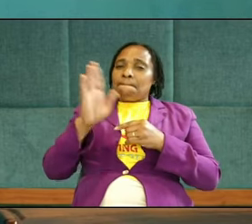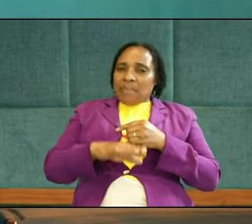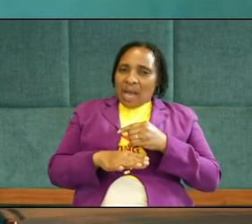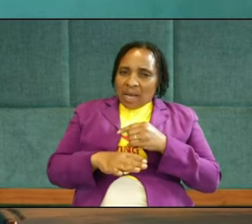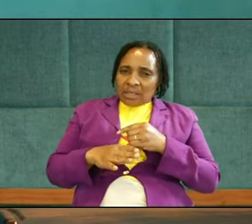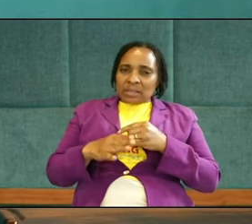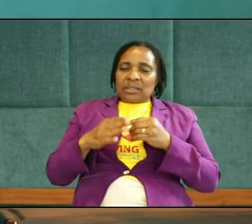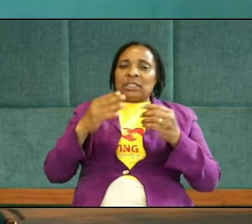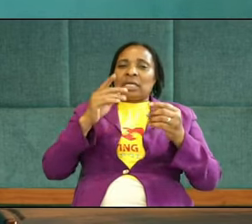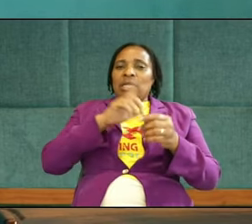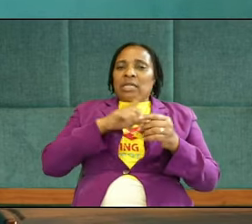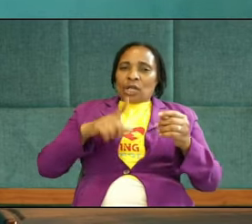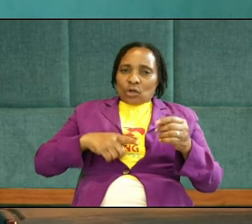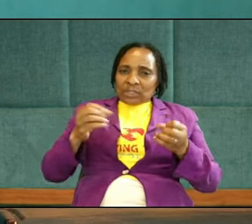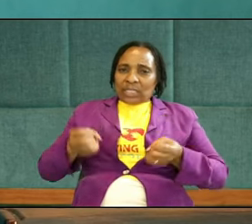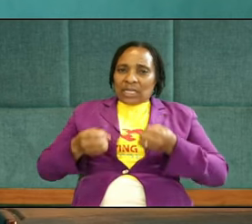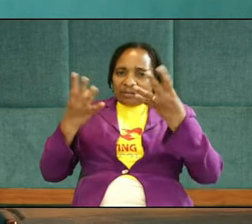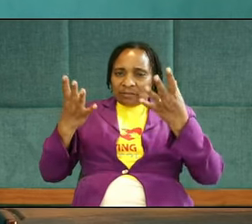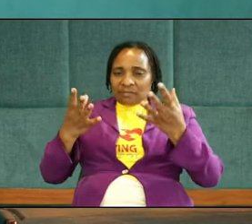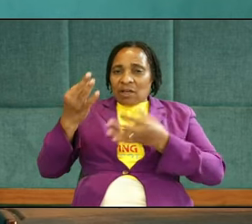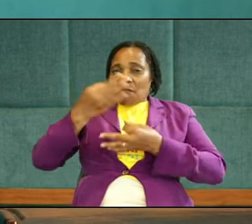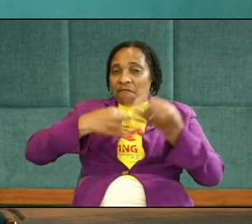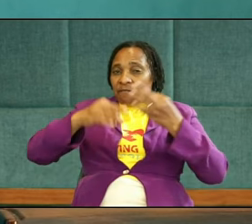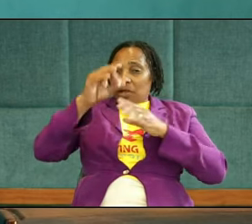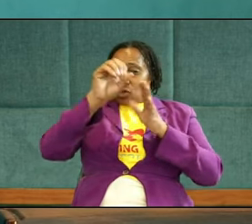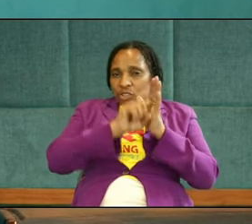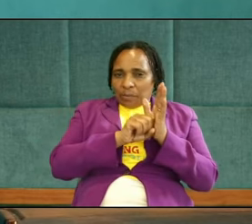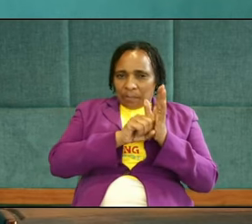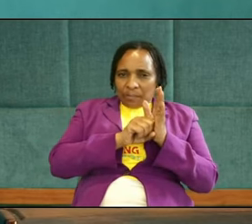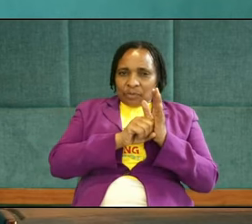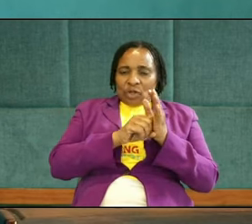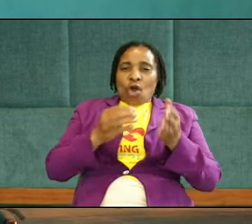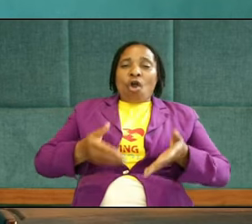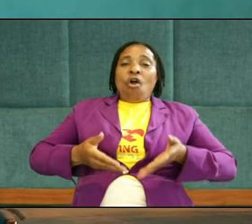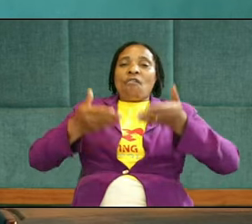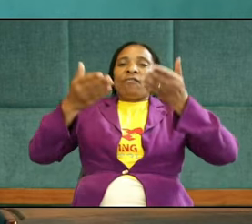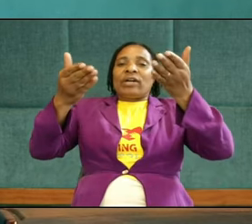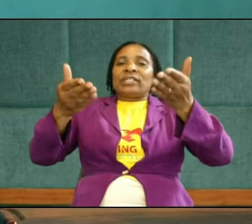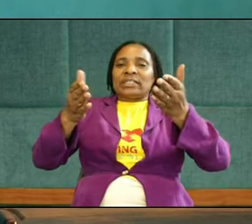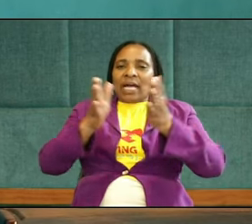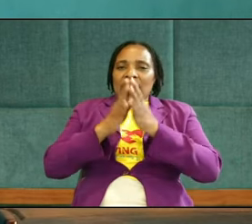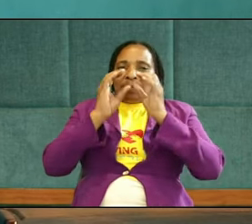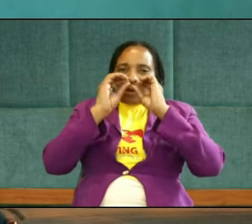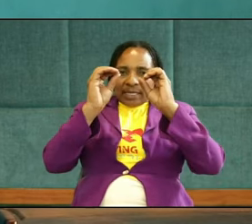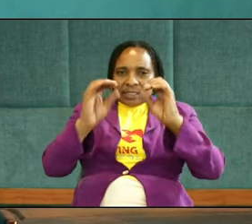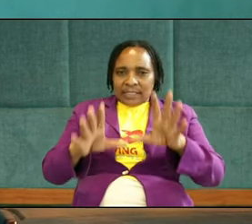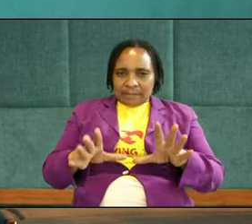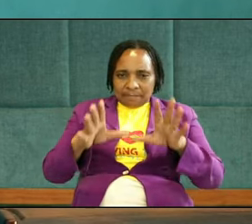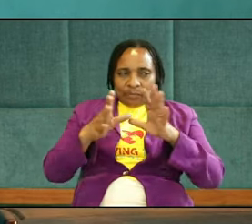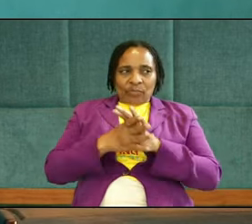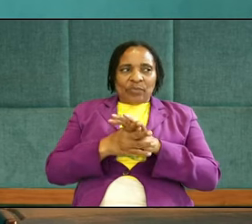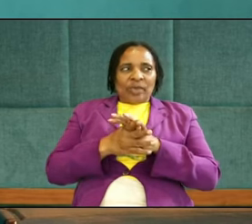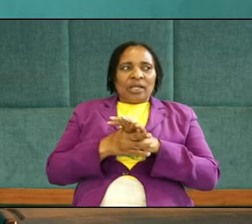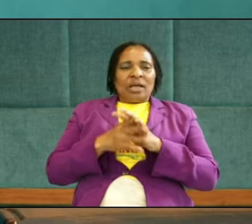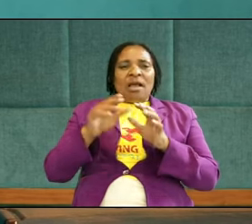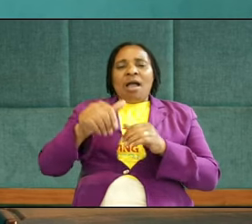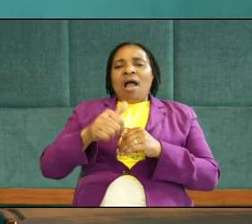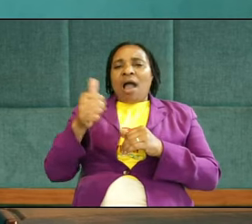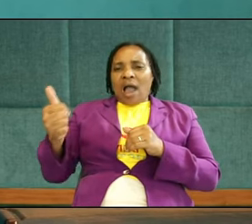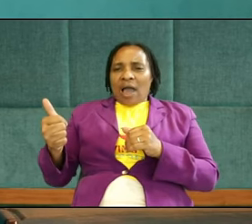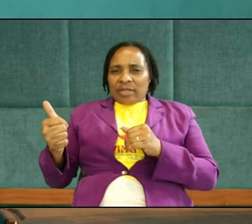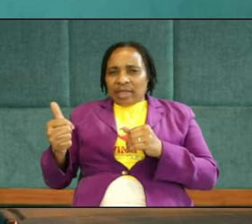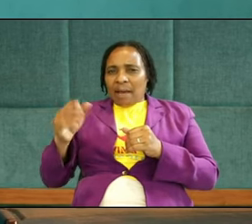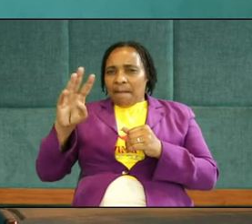of the Lord and sacrificed fellowship offerings and blessed it. The other events